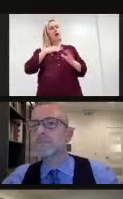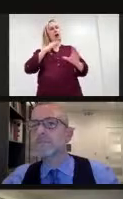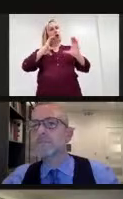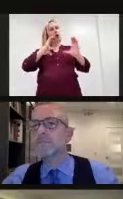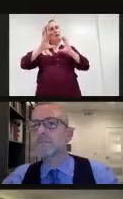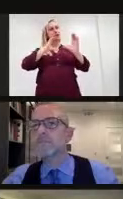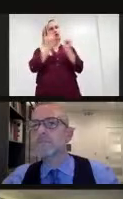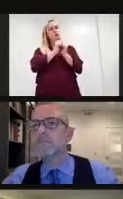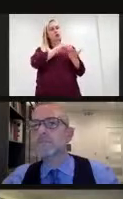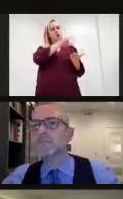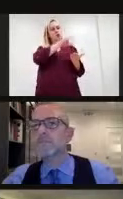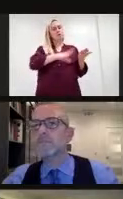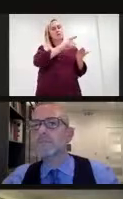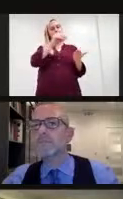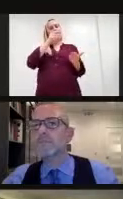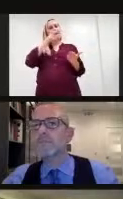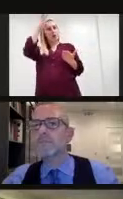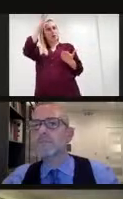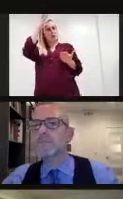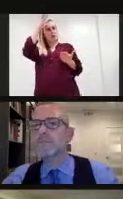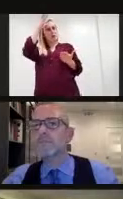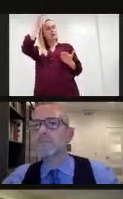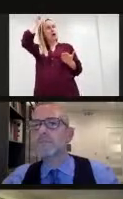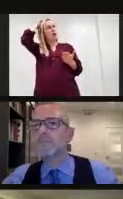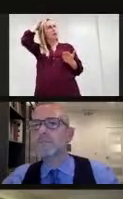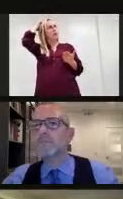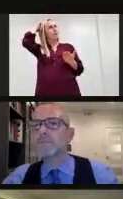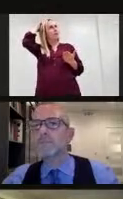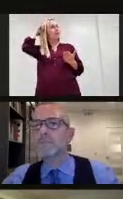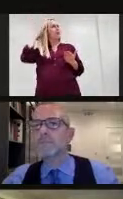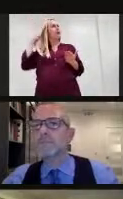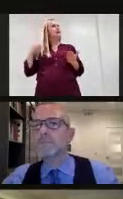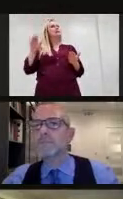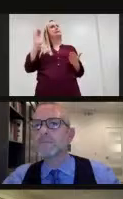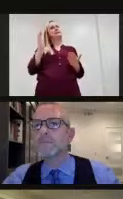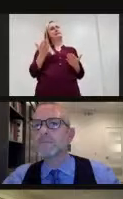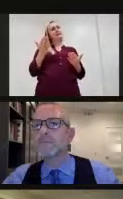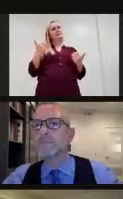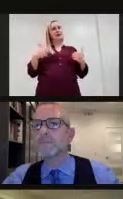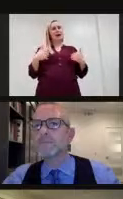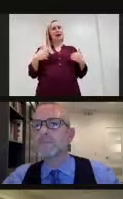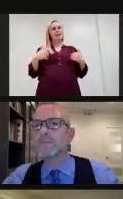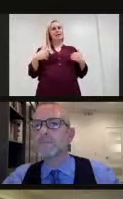parents, there seems to be a lack of